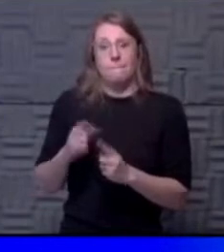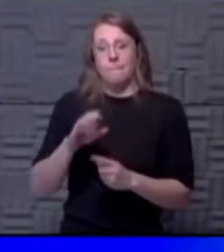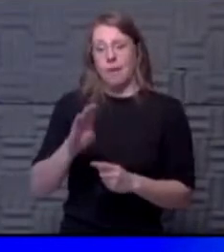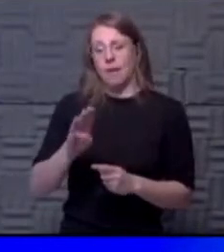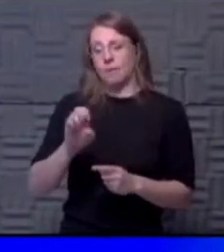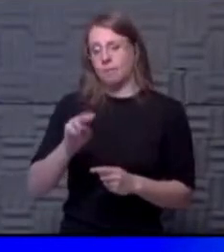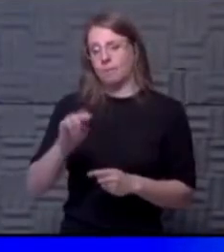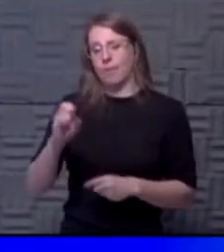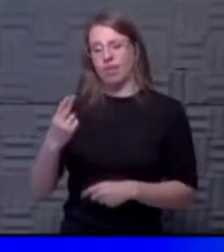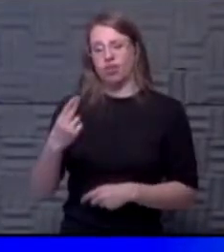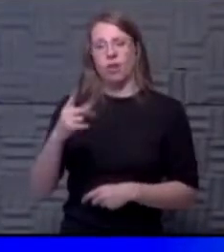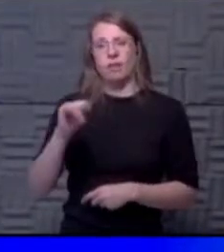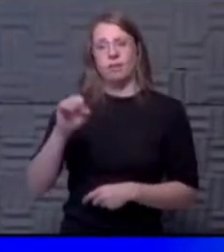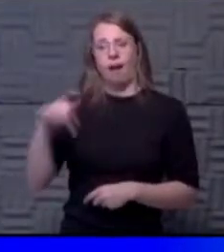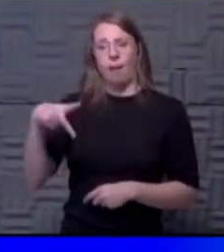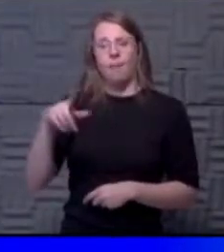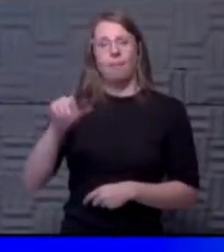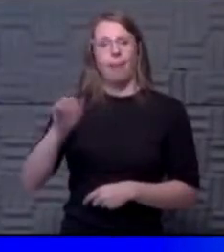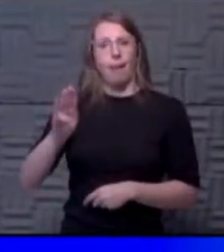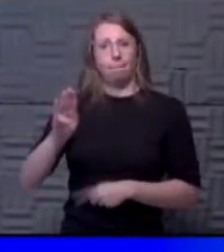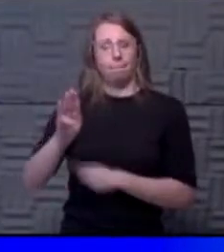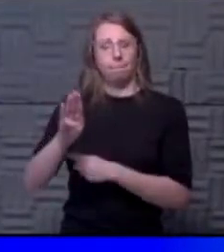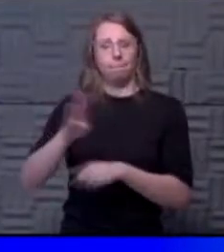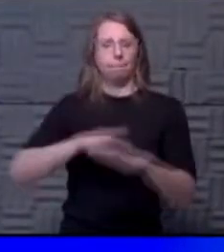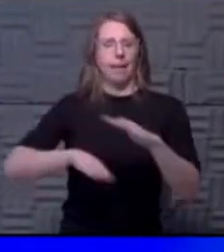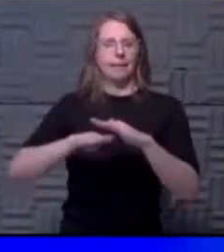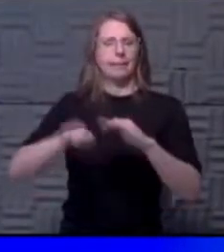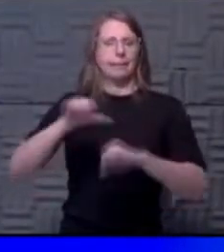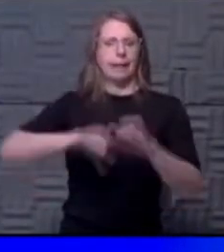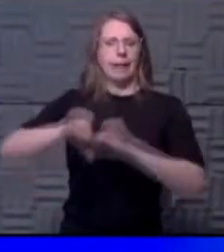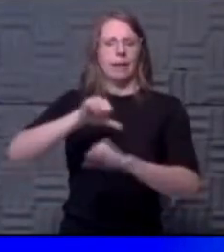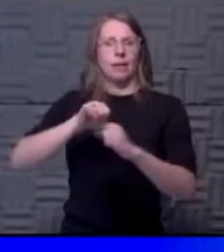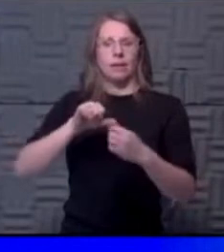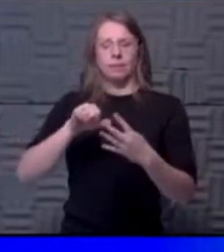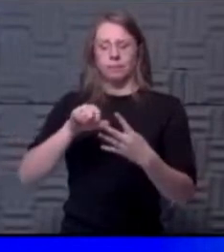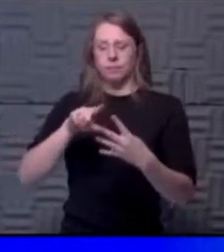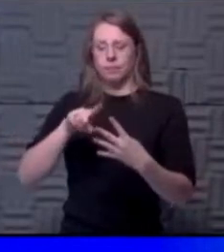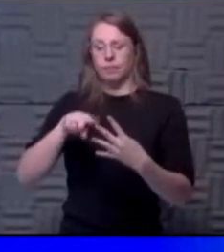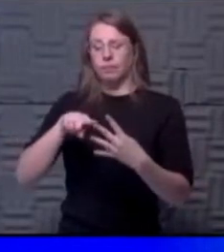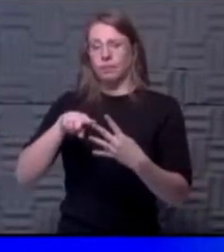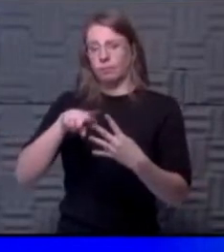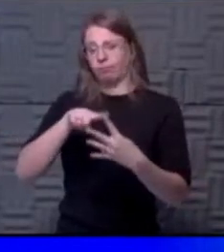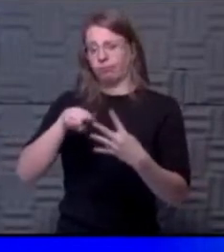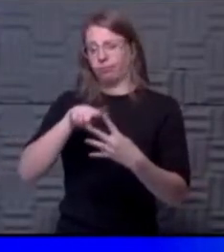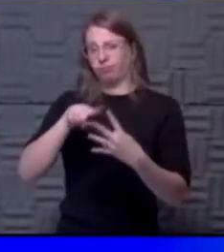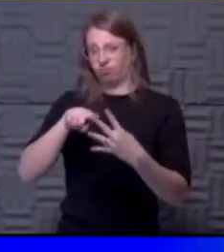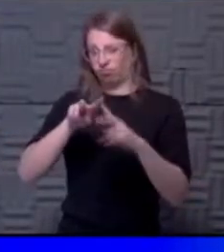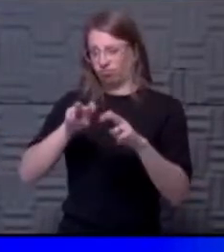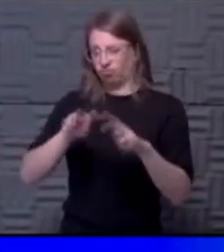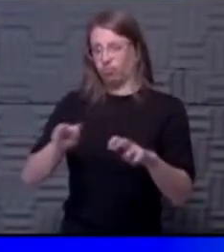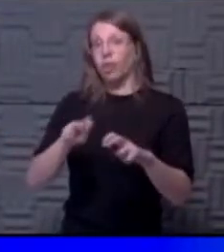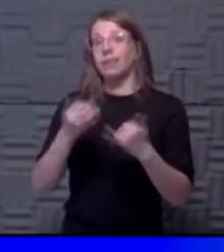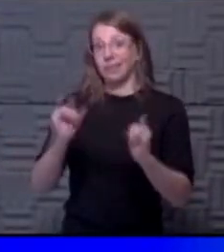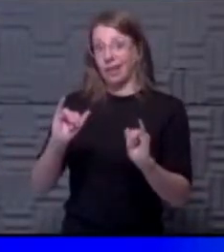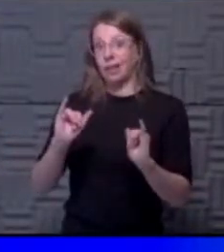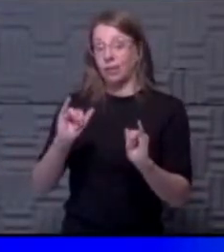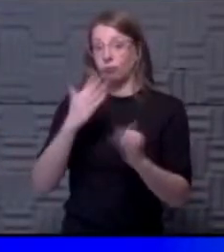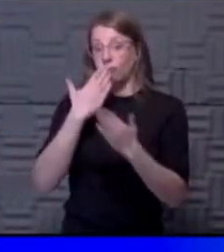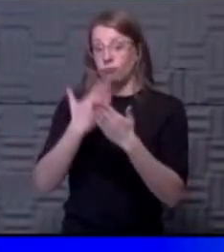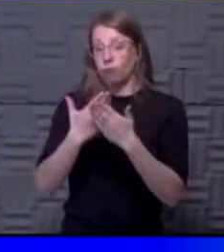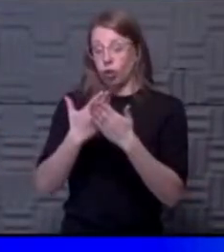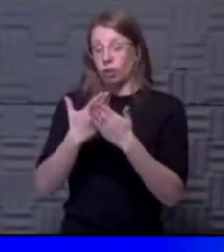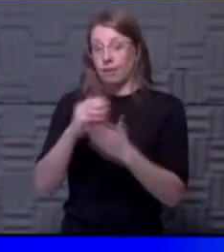Benchtop Laboratory Basic Science, looking at Moderna, Pfizer, where they were looking at, you still do get a good